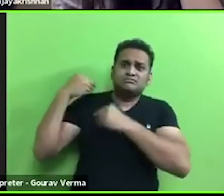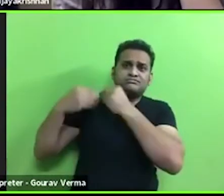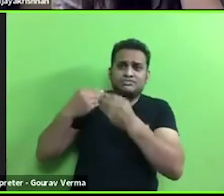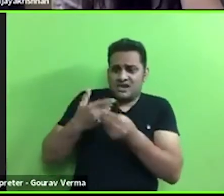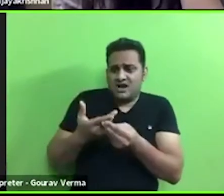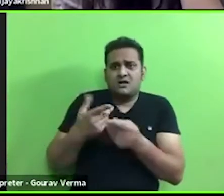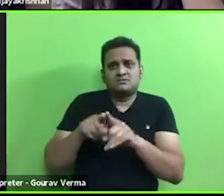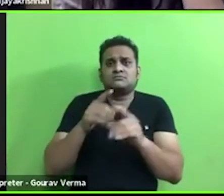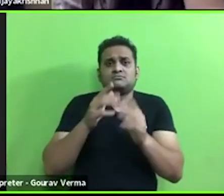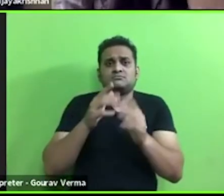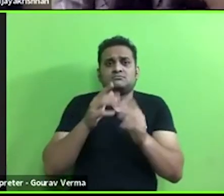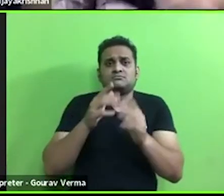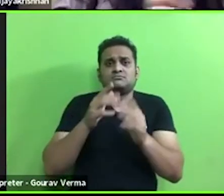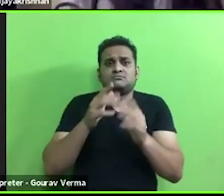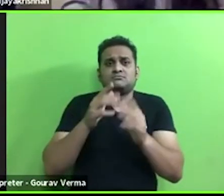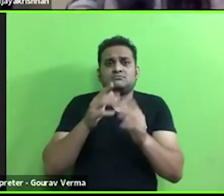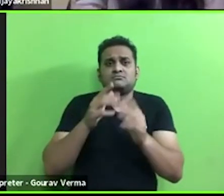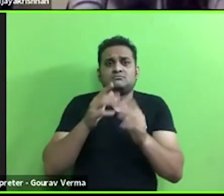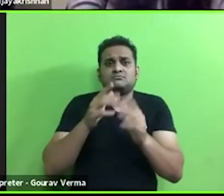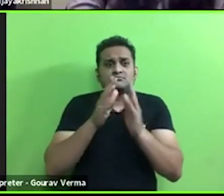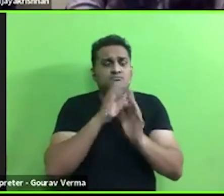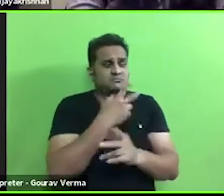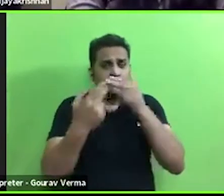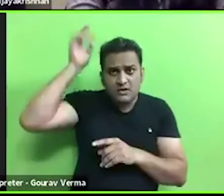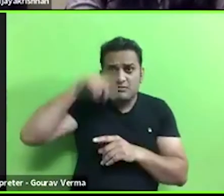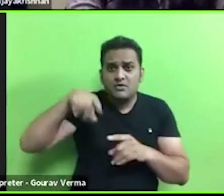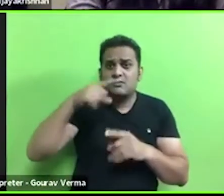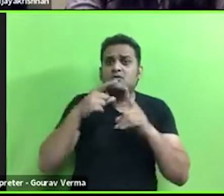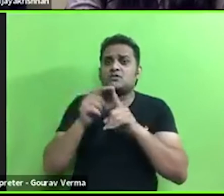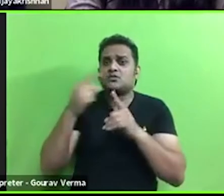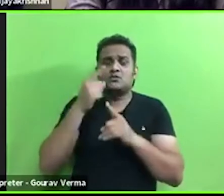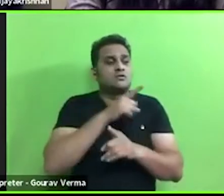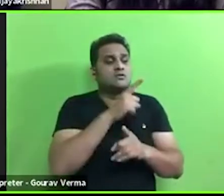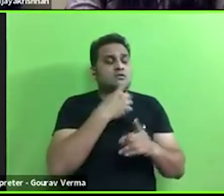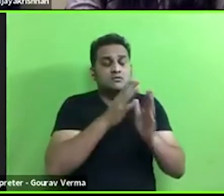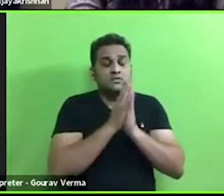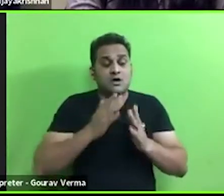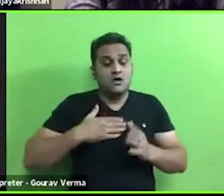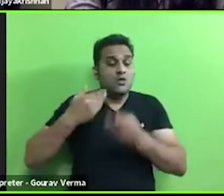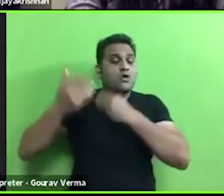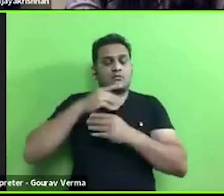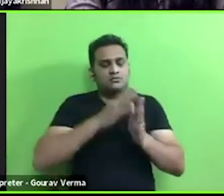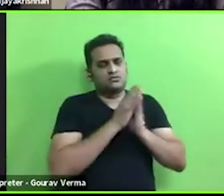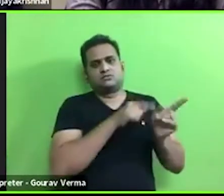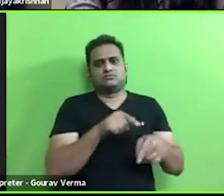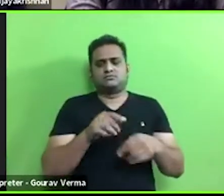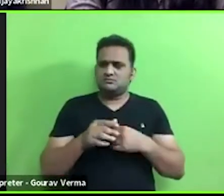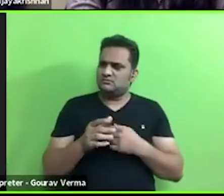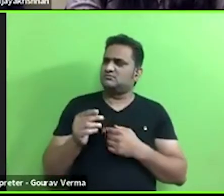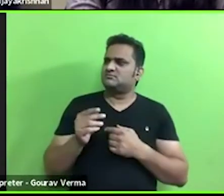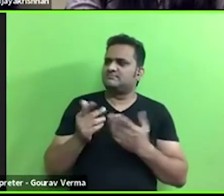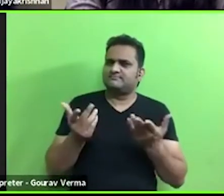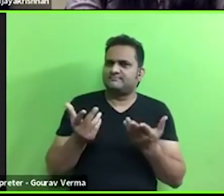is worshipping ancestors. What Brahmins do is Brahmins ask us to worship their ancestors, and that's not going to